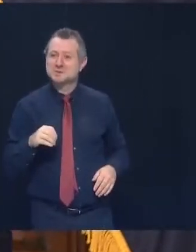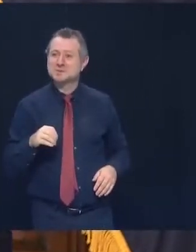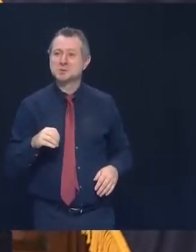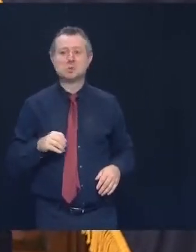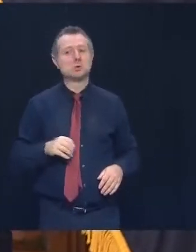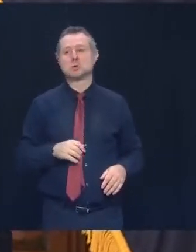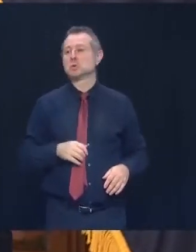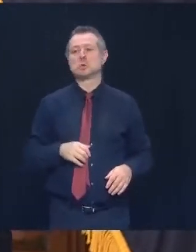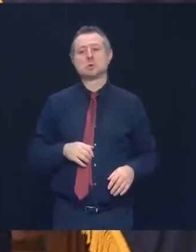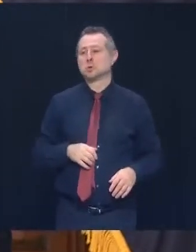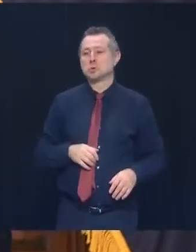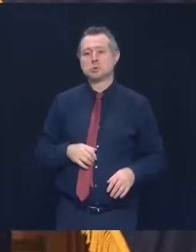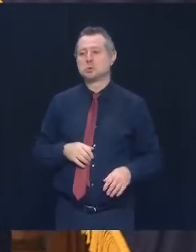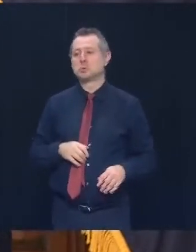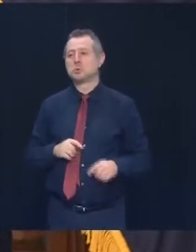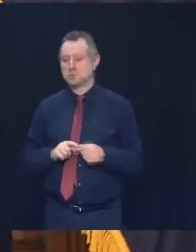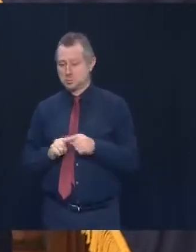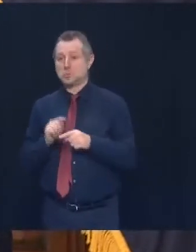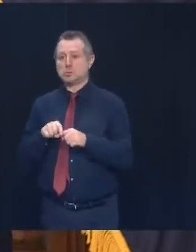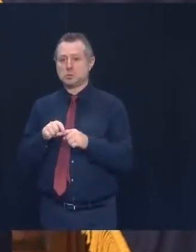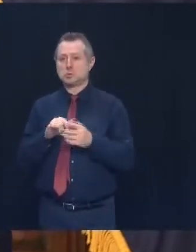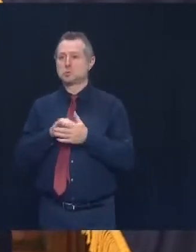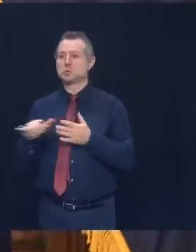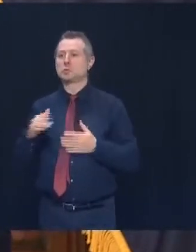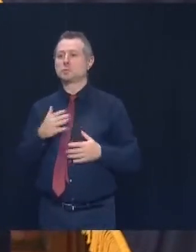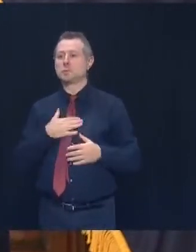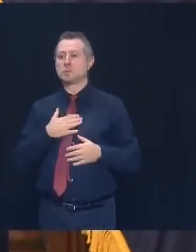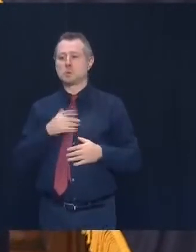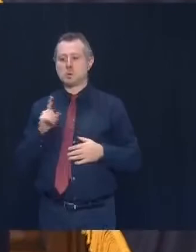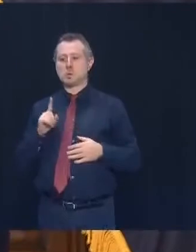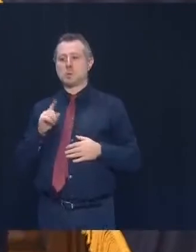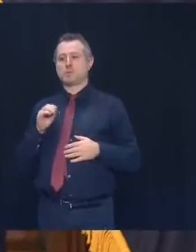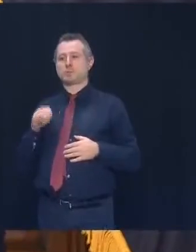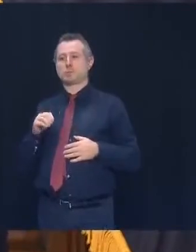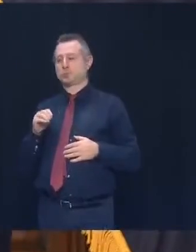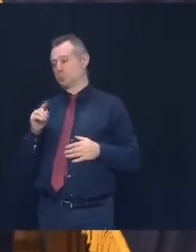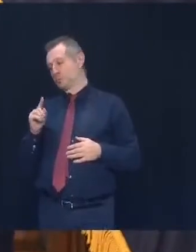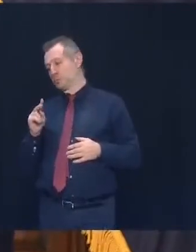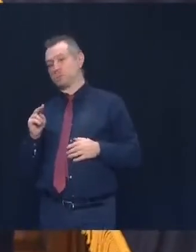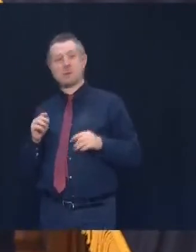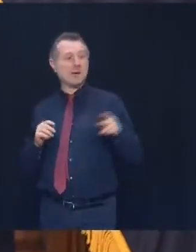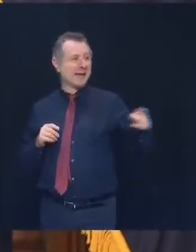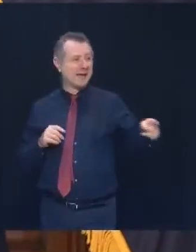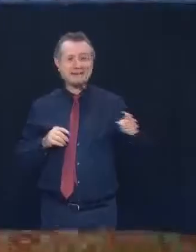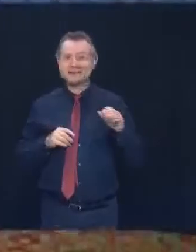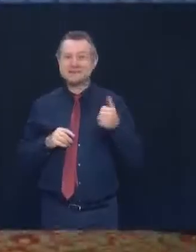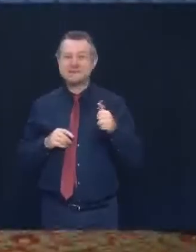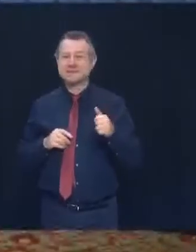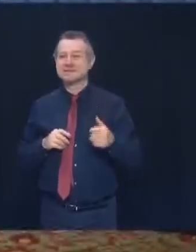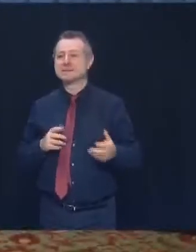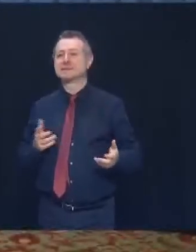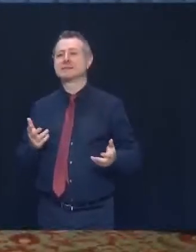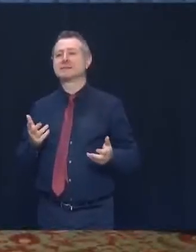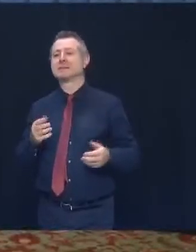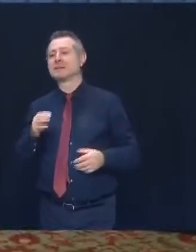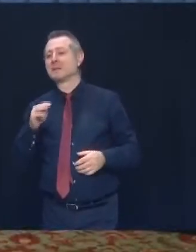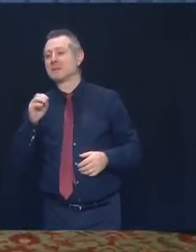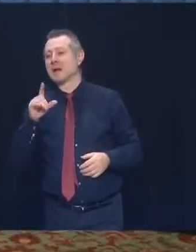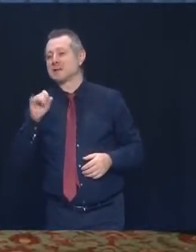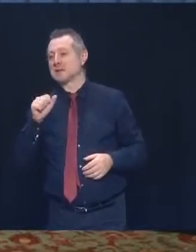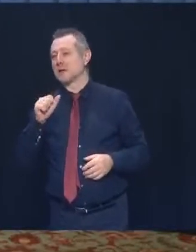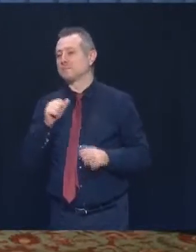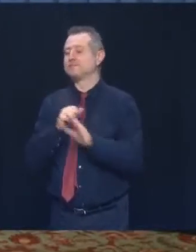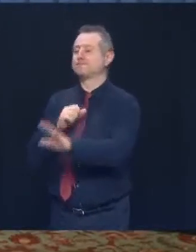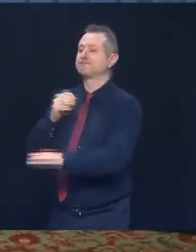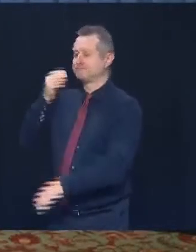on the other side of the border at 1 or 2%, right? You have a point? No, Jesse, I just wanted to circle back to you